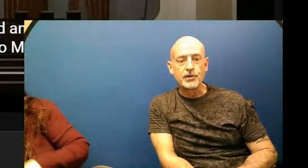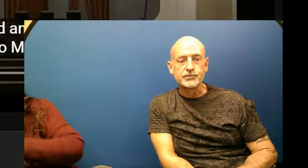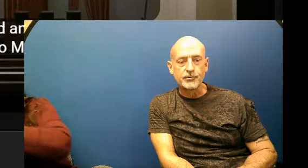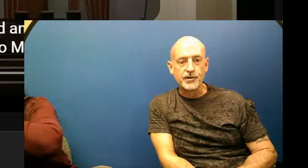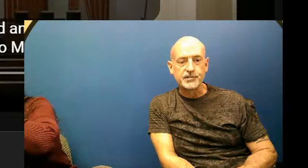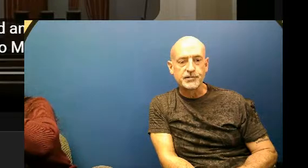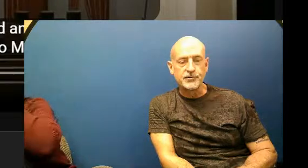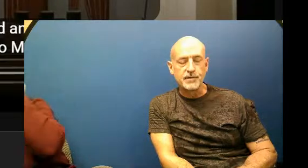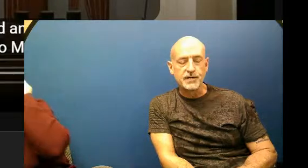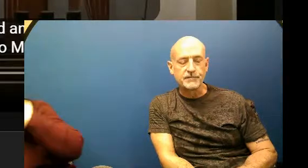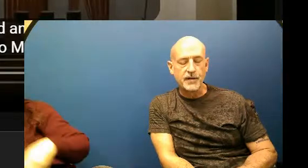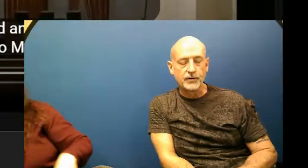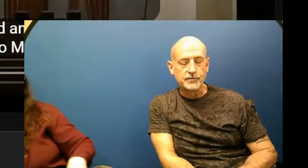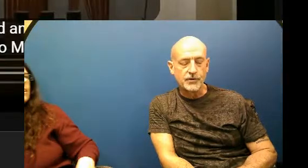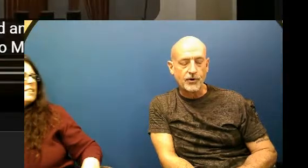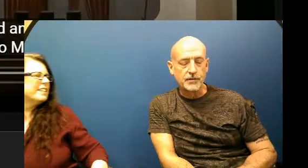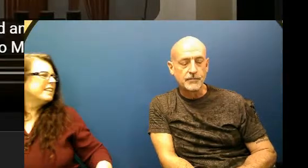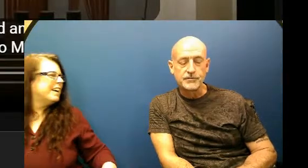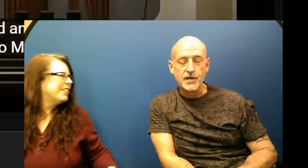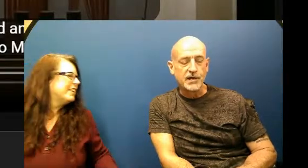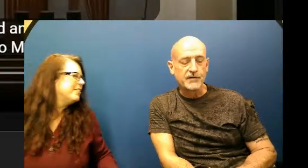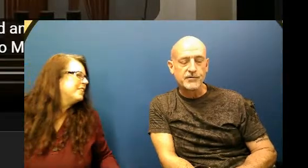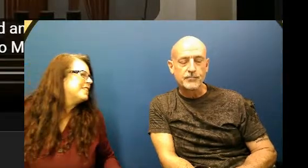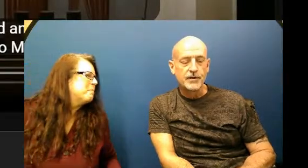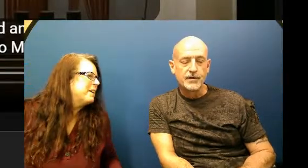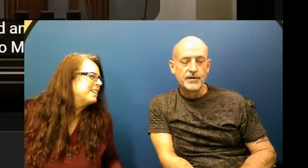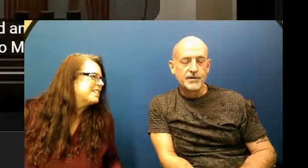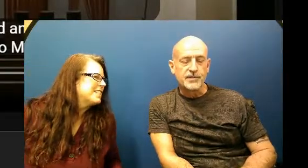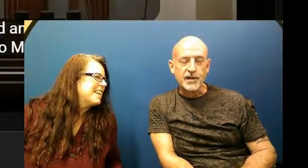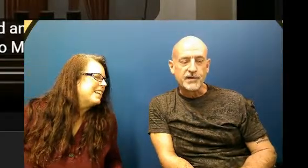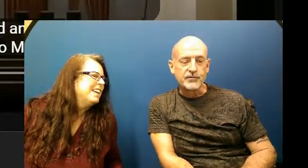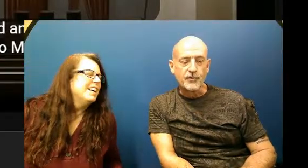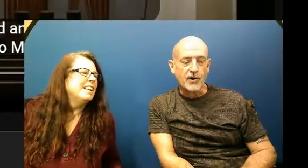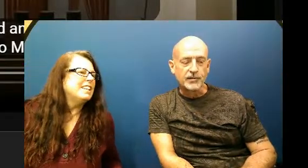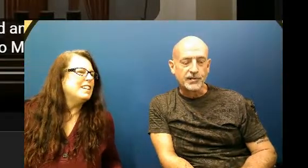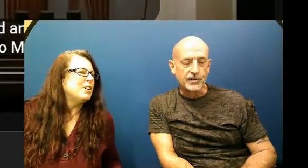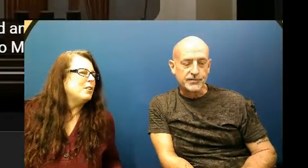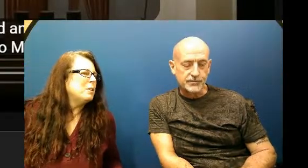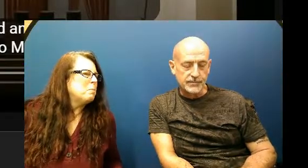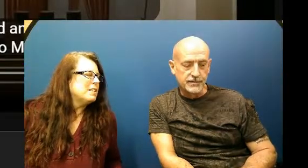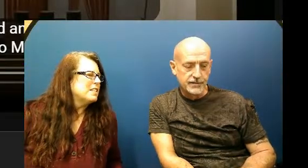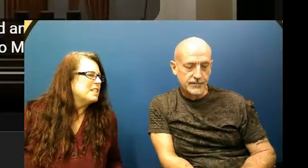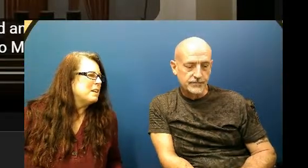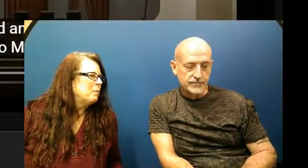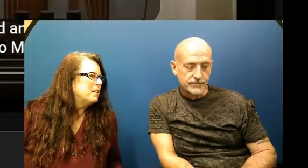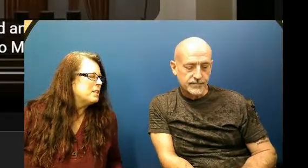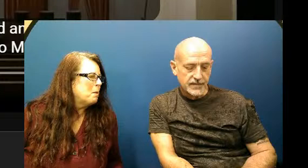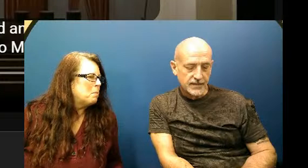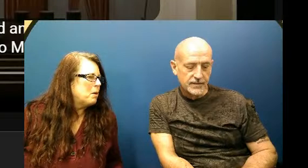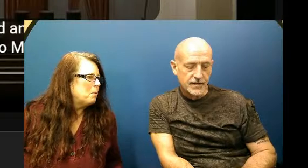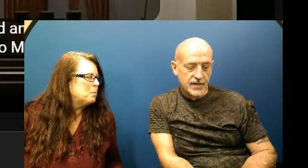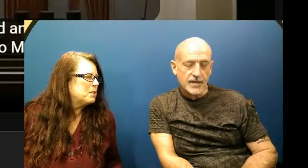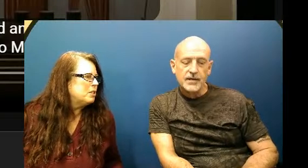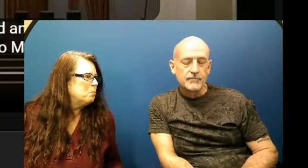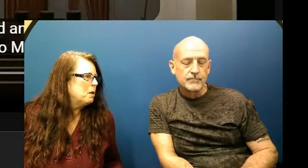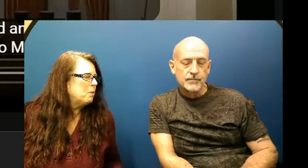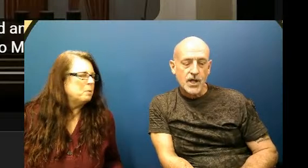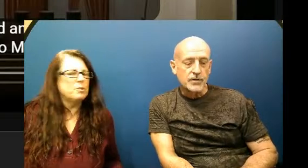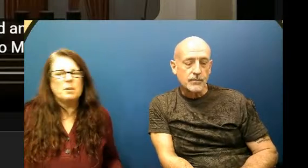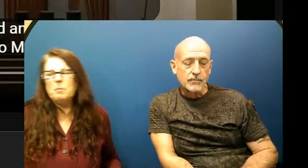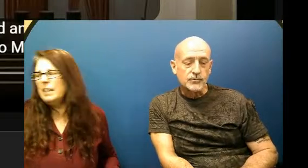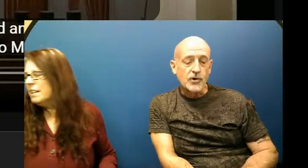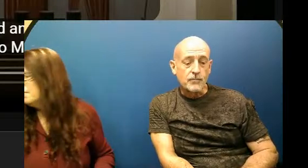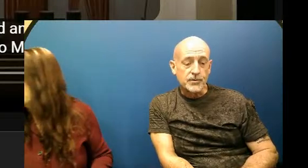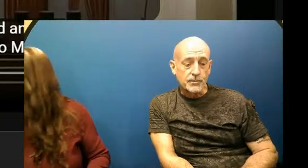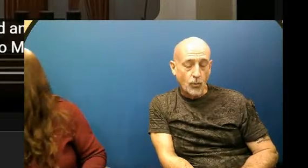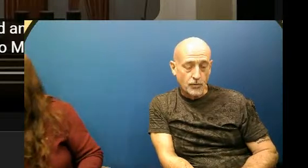come close to reaching too big to fail. He Sorry. I thought he went to the banks and not said, even remotely didn't close. Didn't he go to the banks and say, it's not my problem, it's a you problem